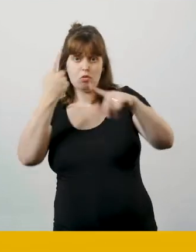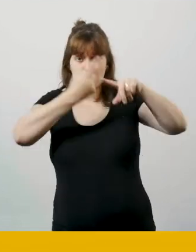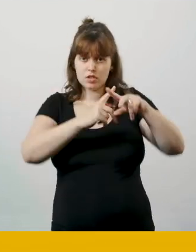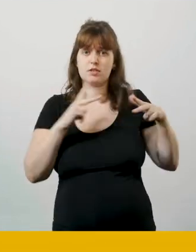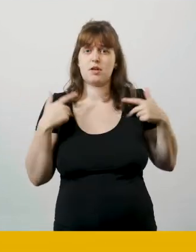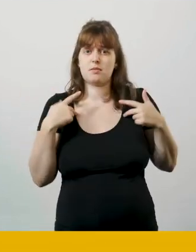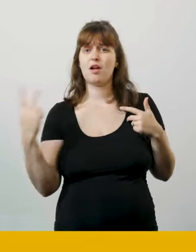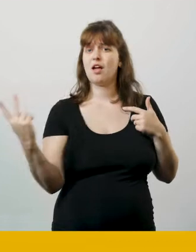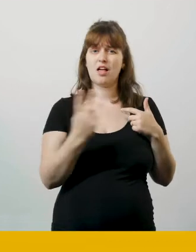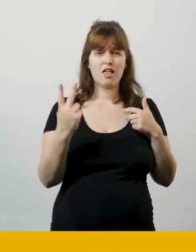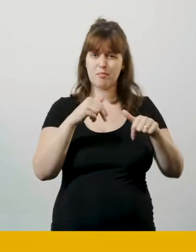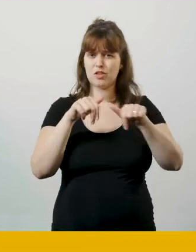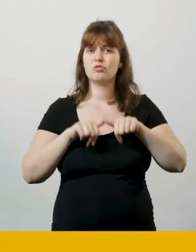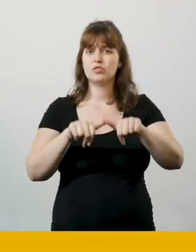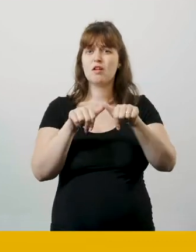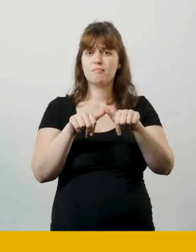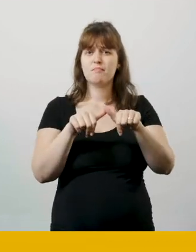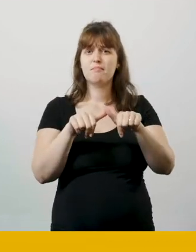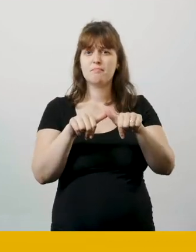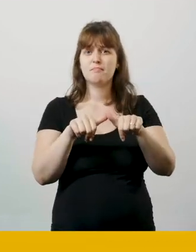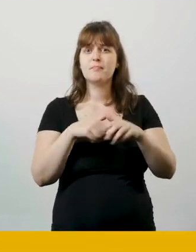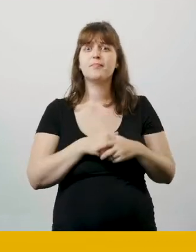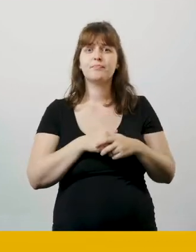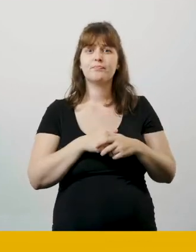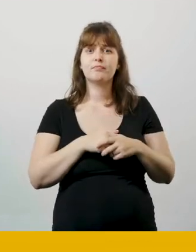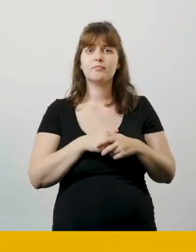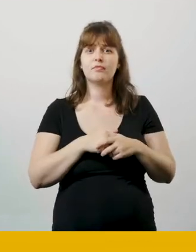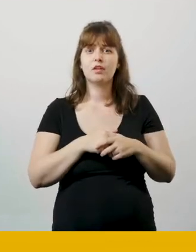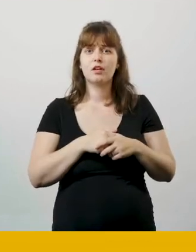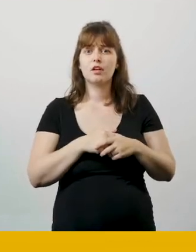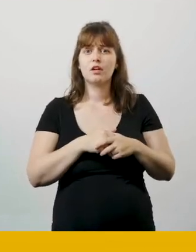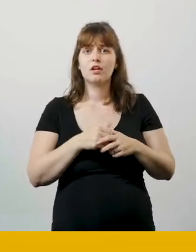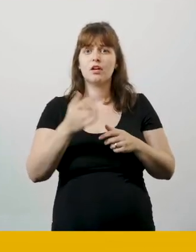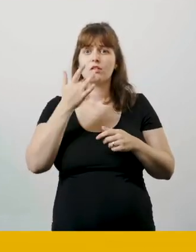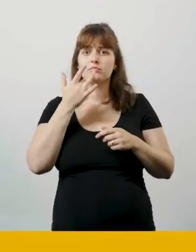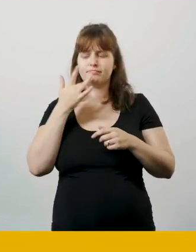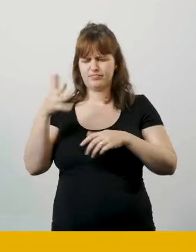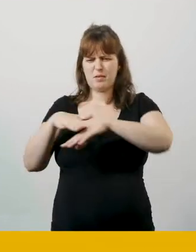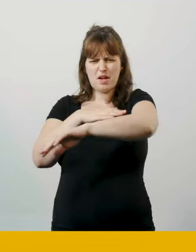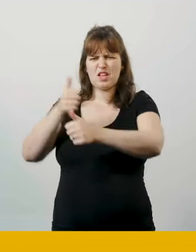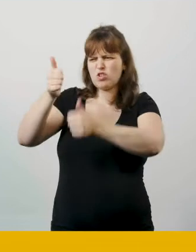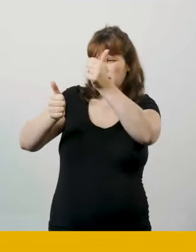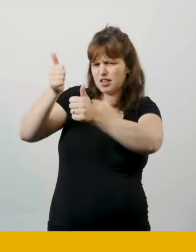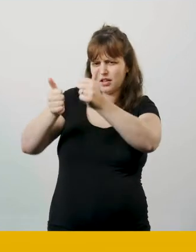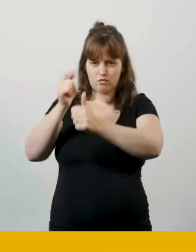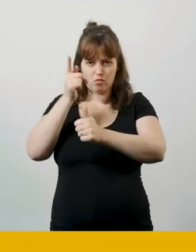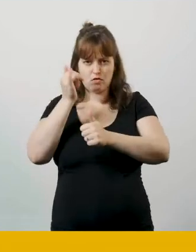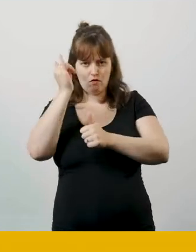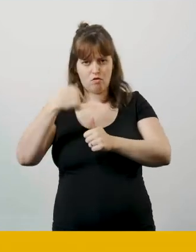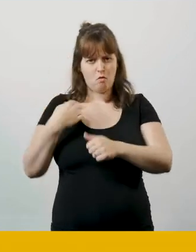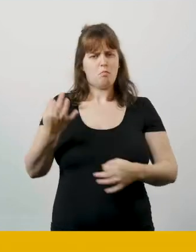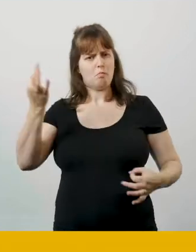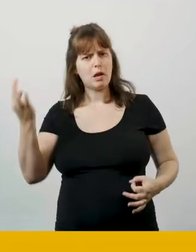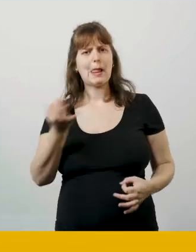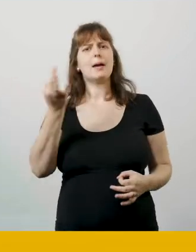the environmental level, how to stay relevant in competitive markets, and how